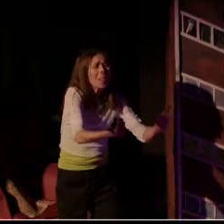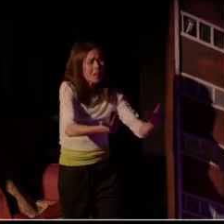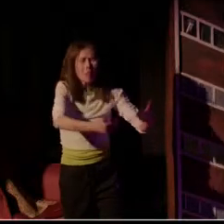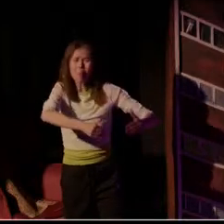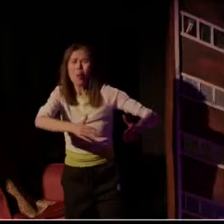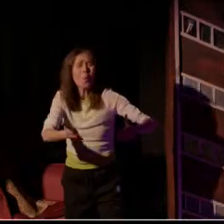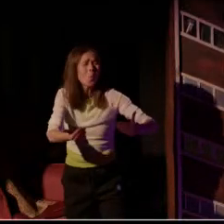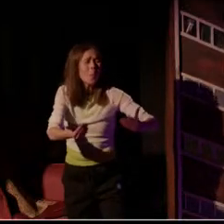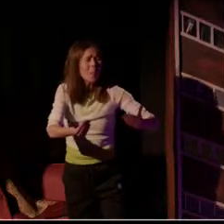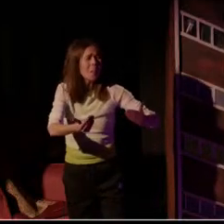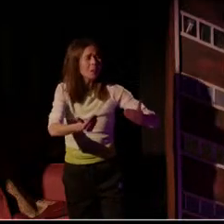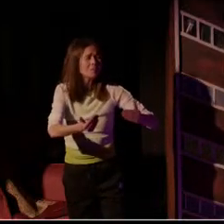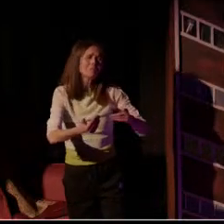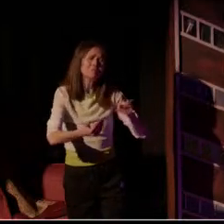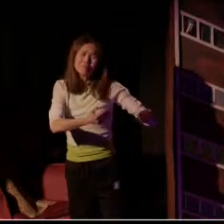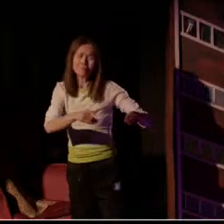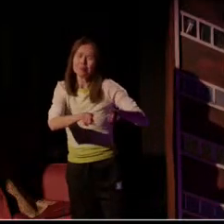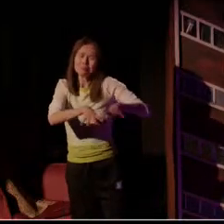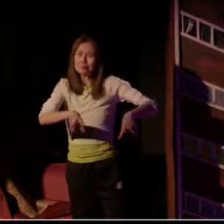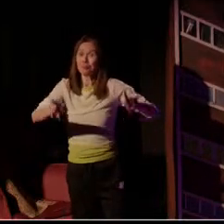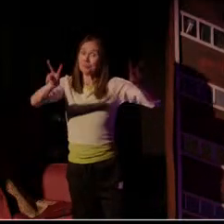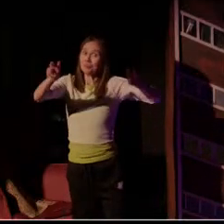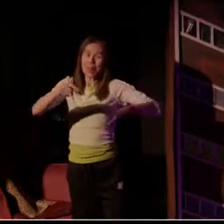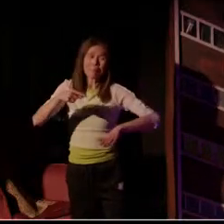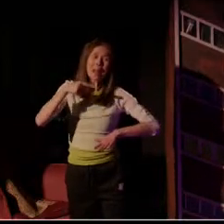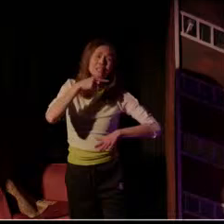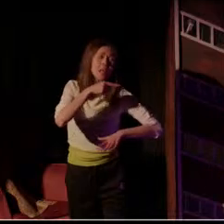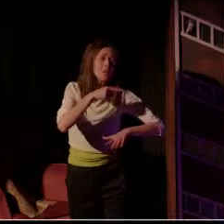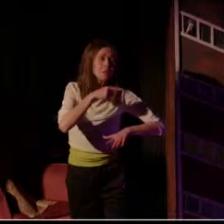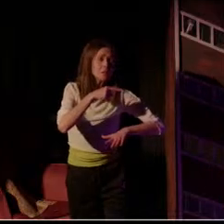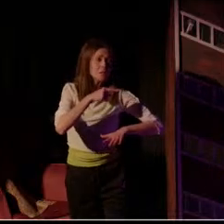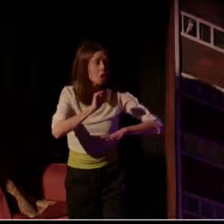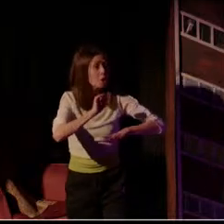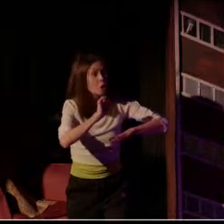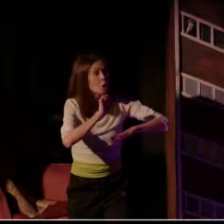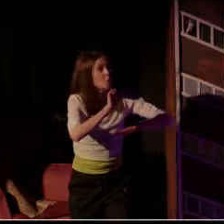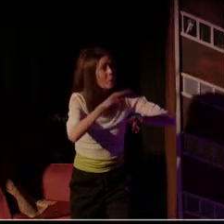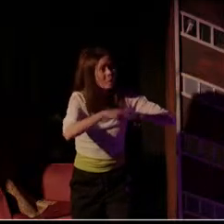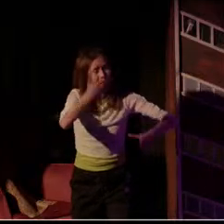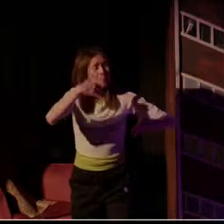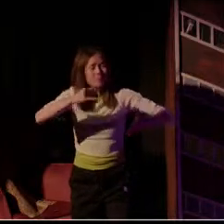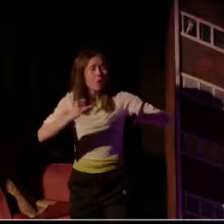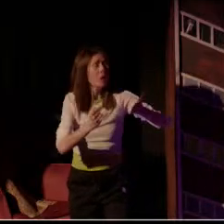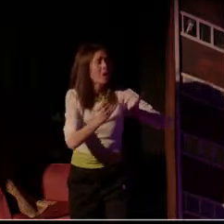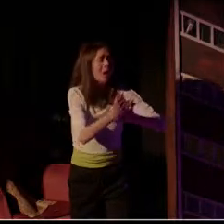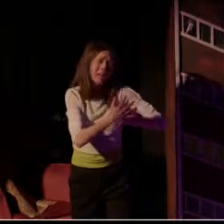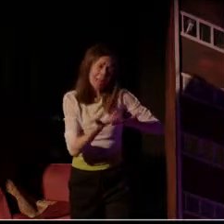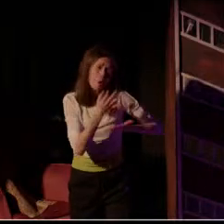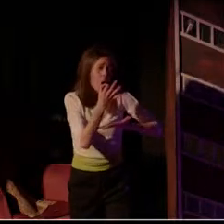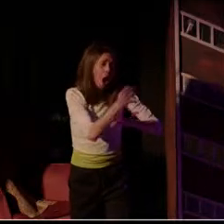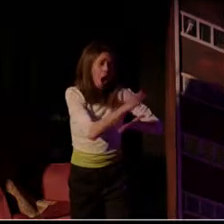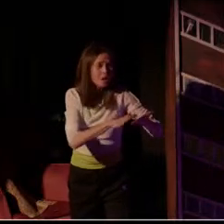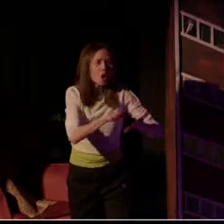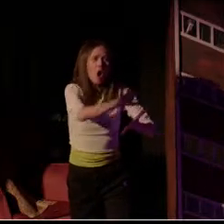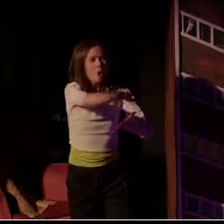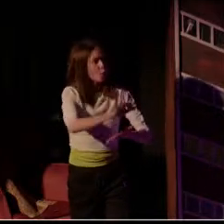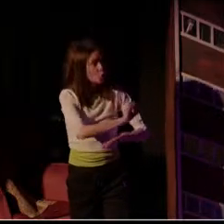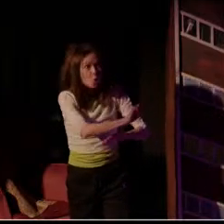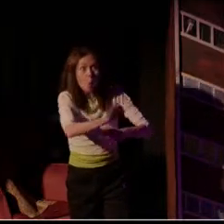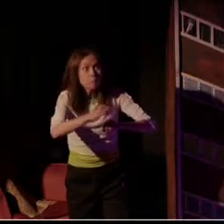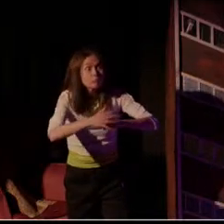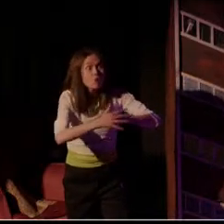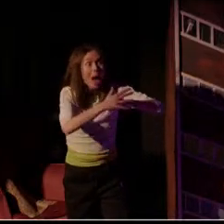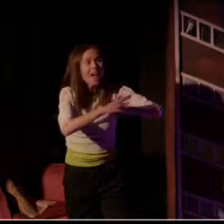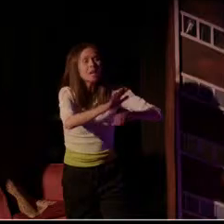beseeching, "Son, forgiveness of you, your father's surrogate," kissing your fresh